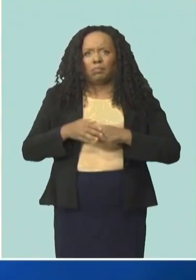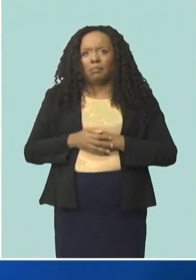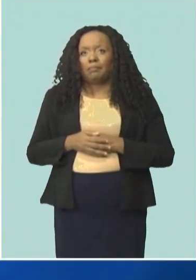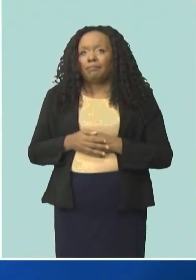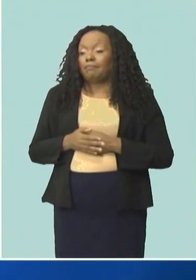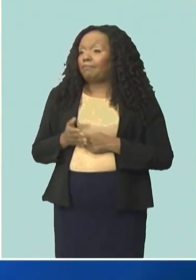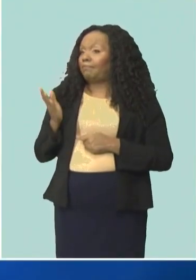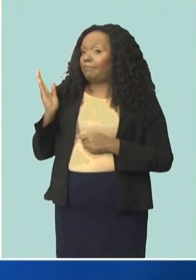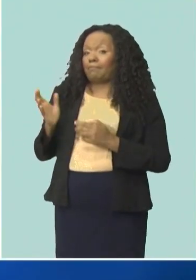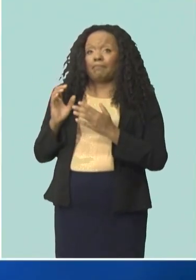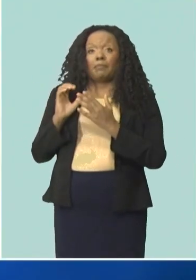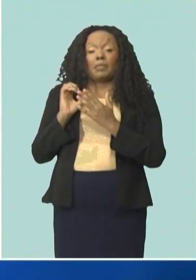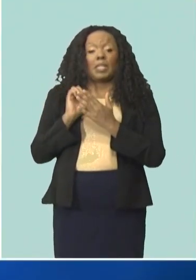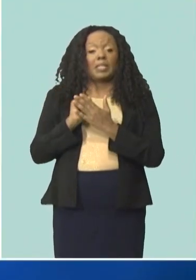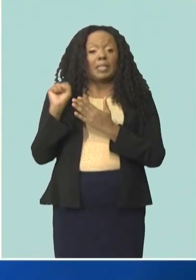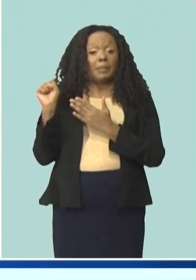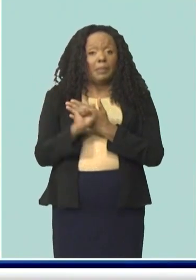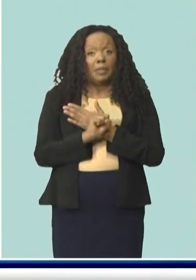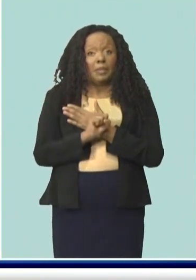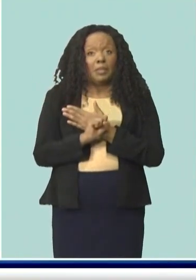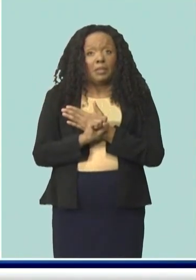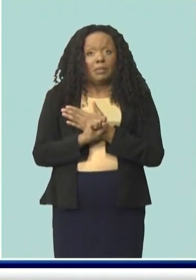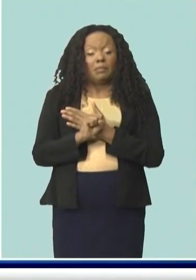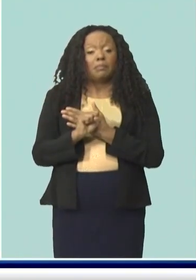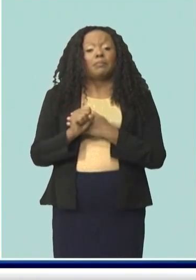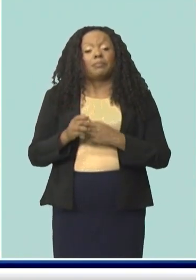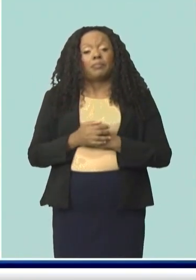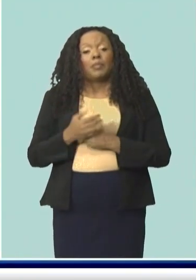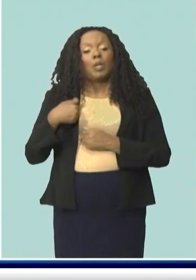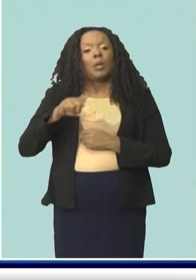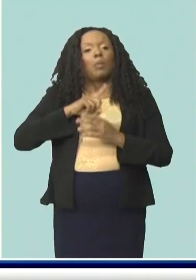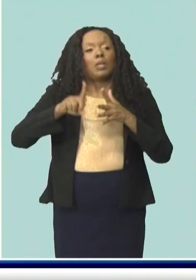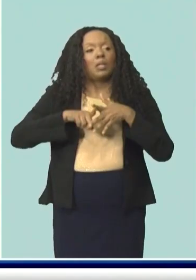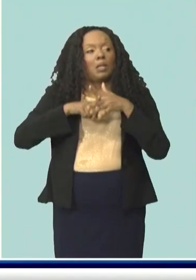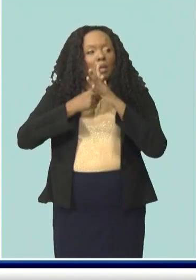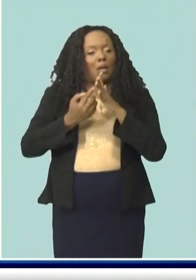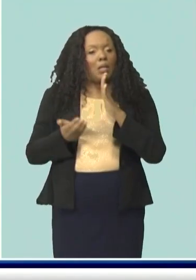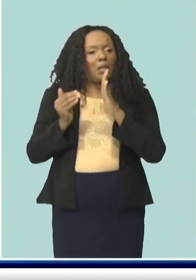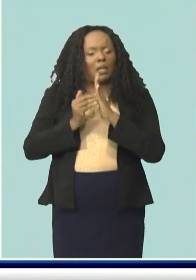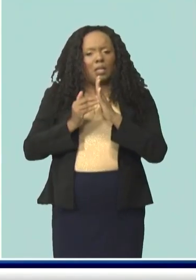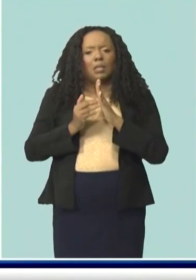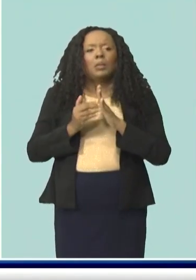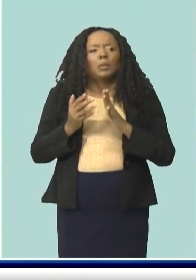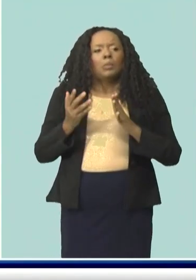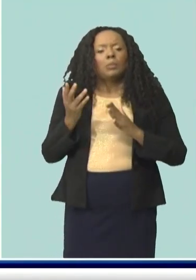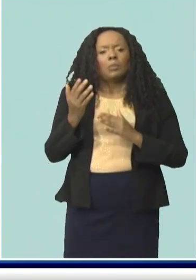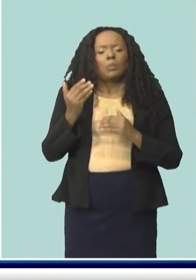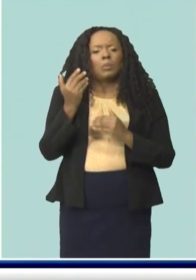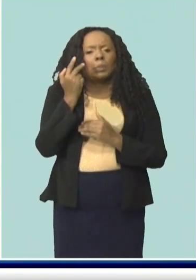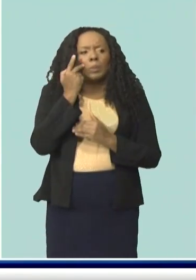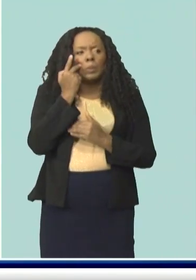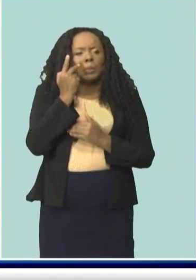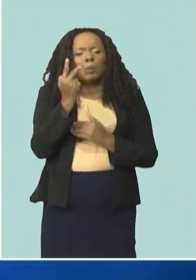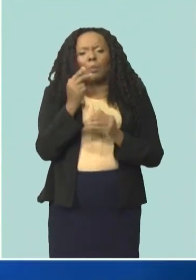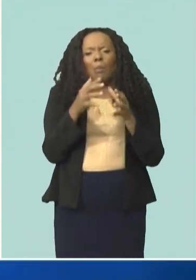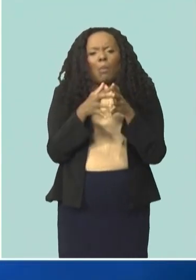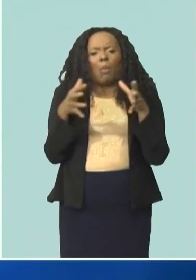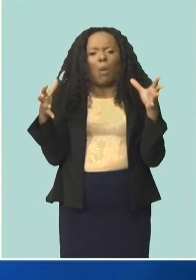we've rekindled this effort. We recognize that once again there is the presence of